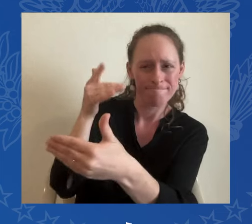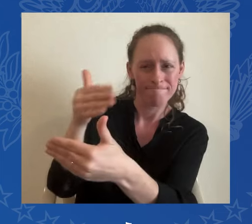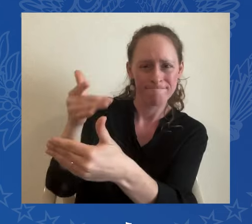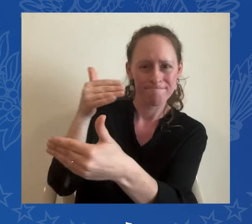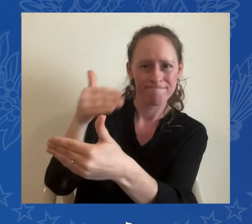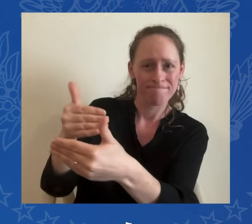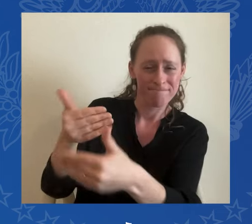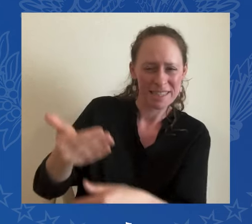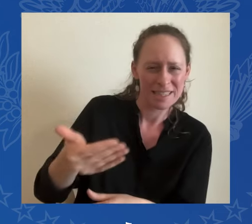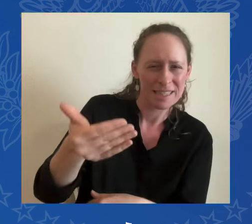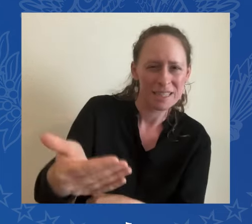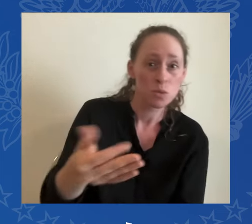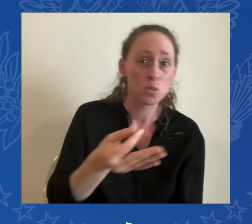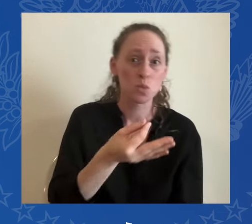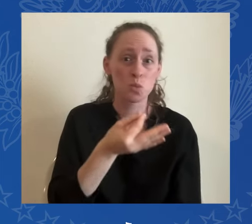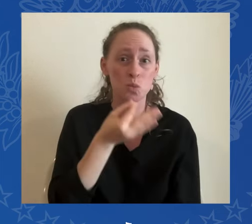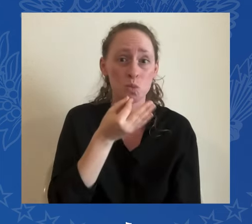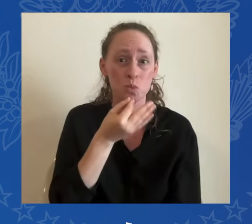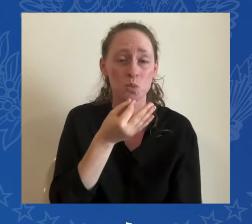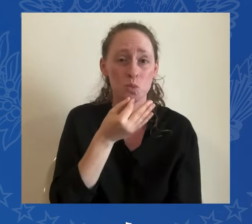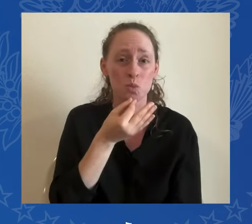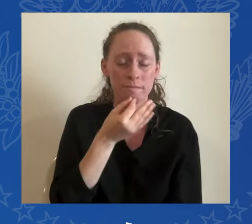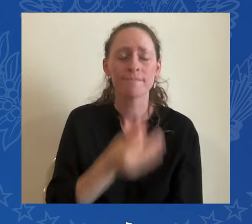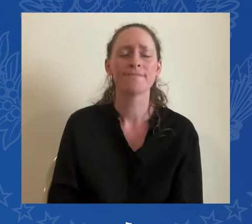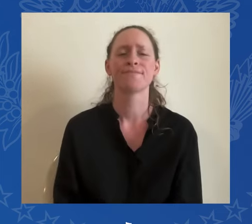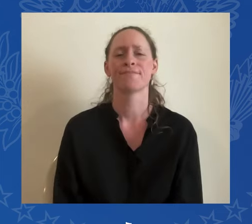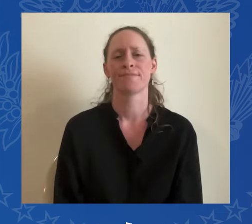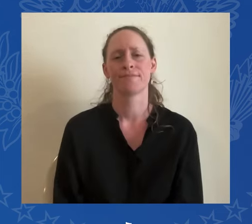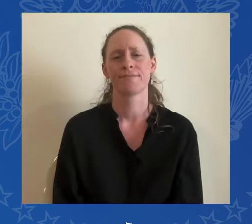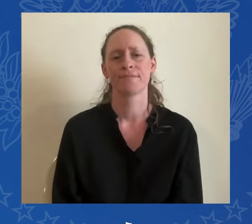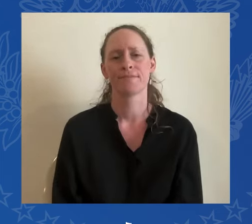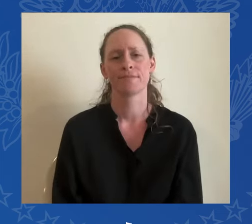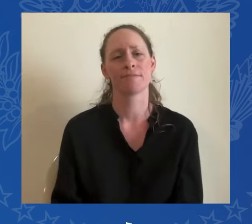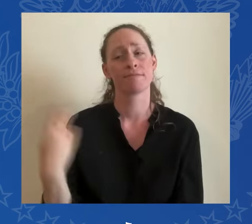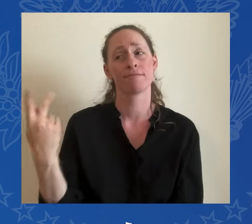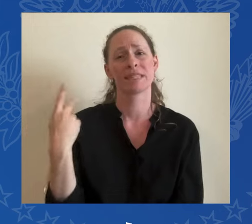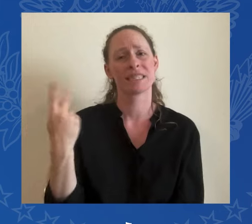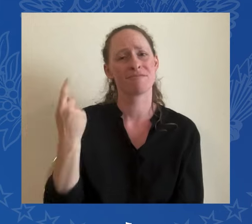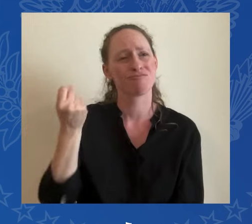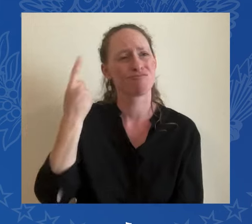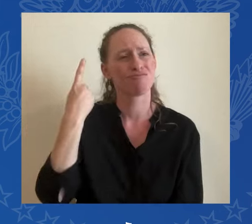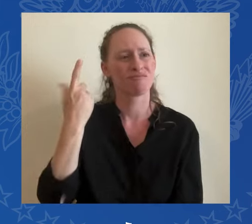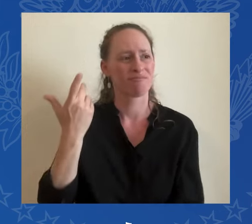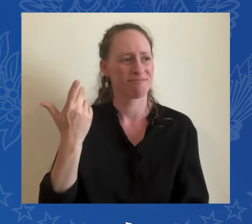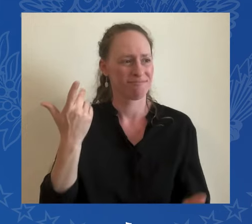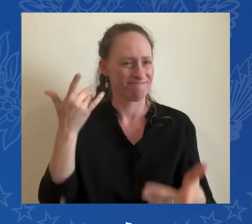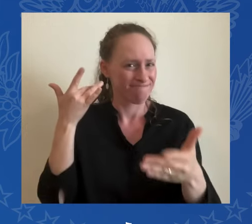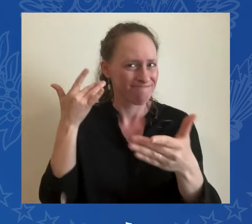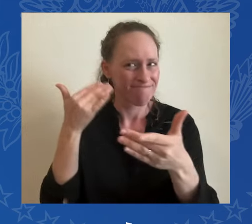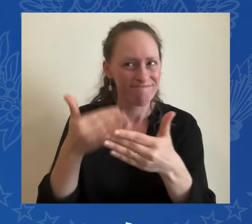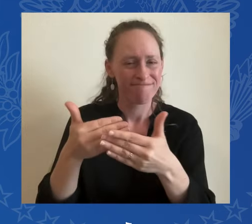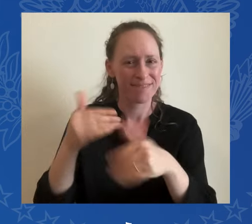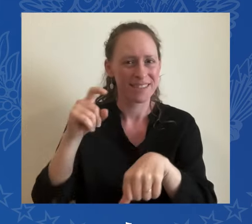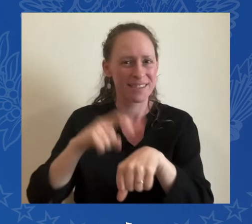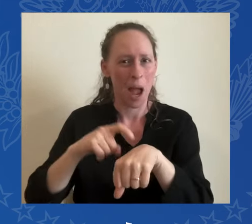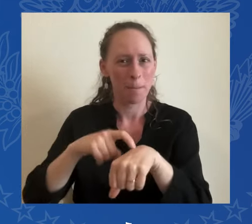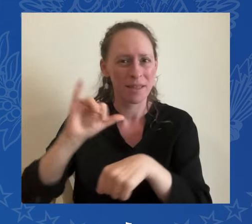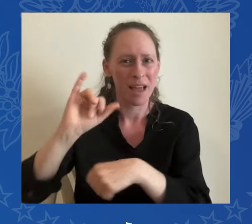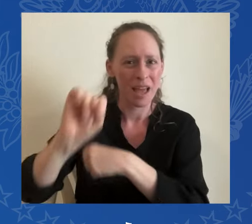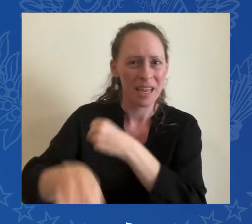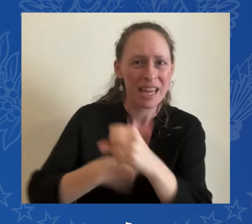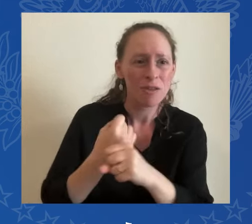understanding what it's like to lose a child on more than one occasion. For those who have lost a loved